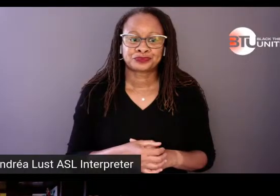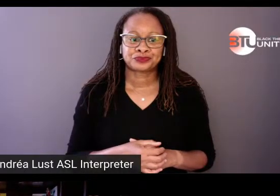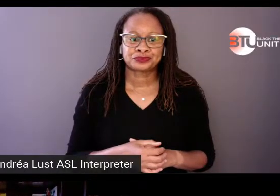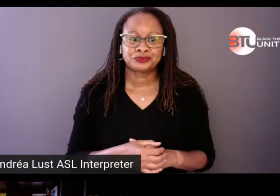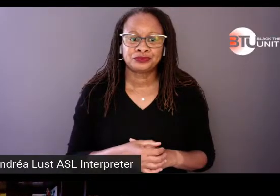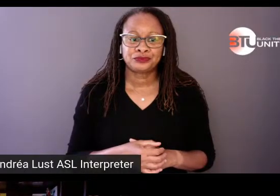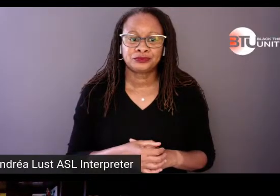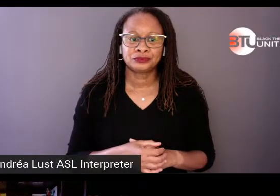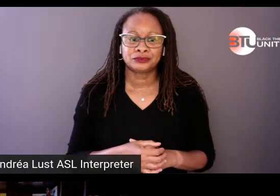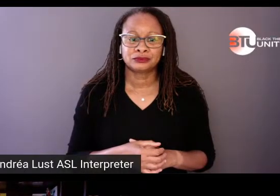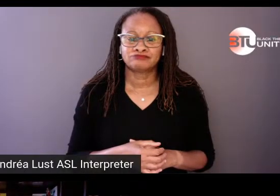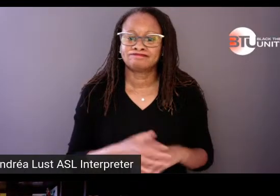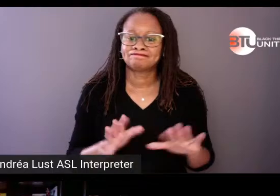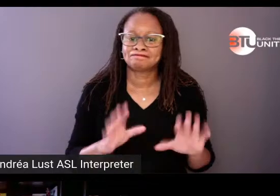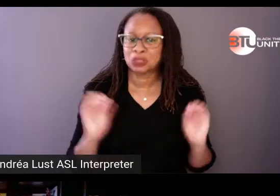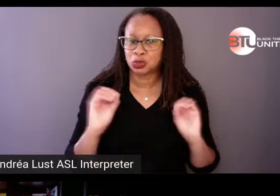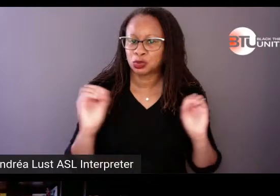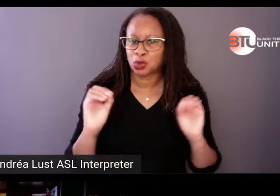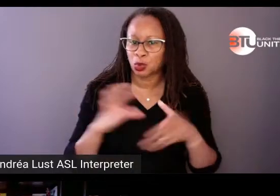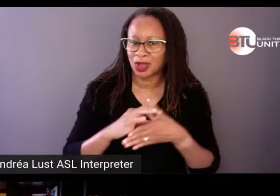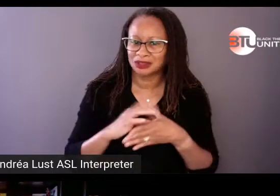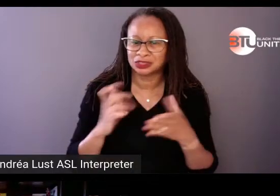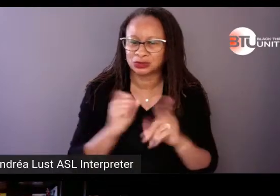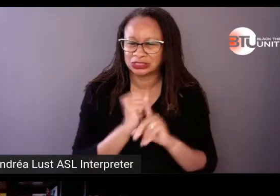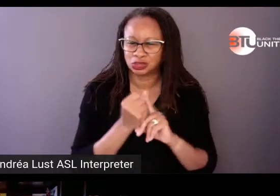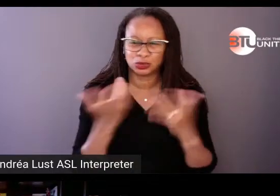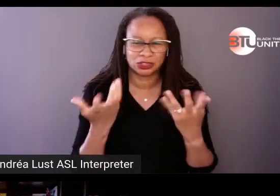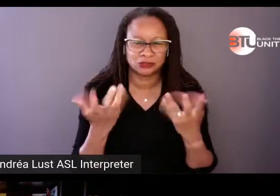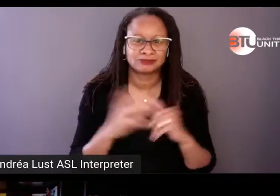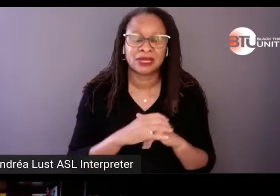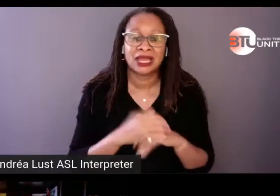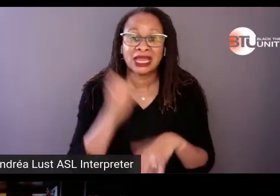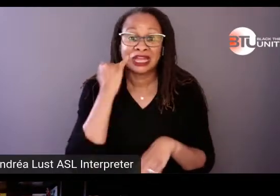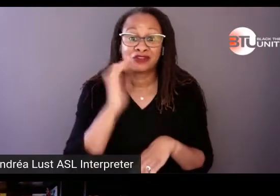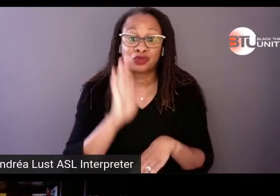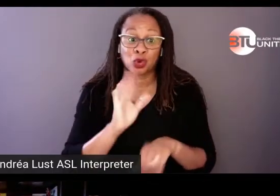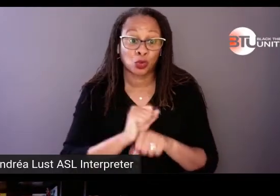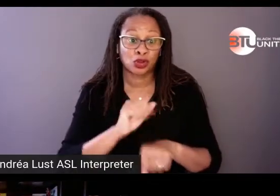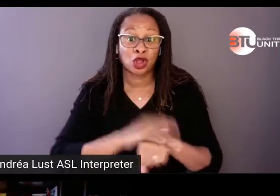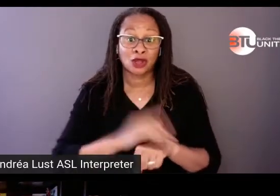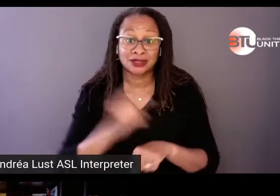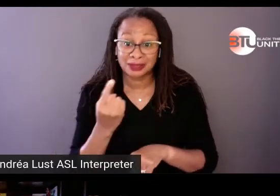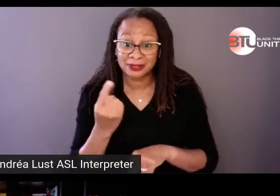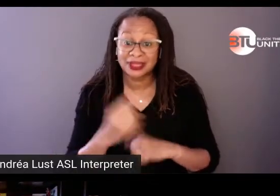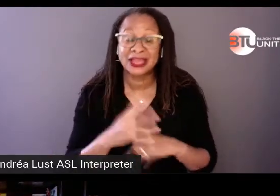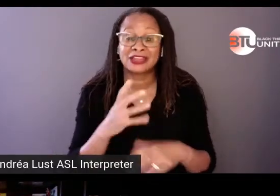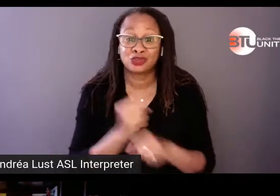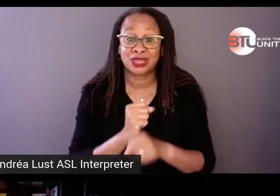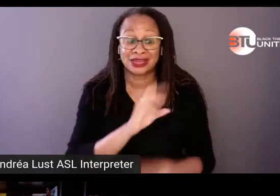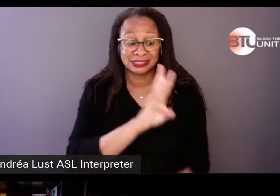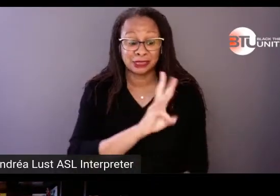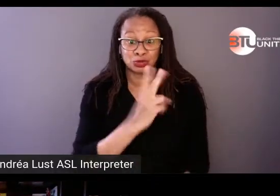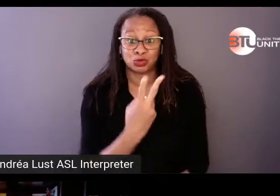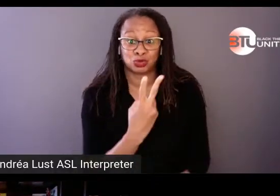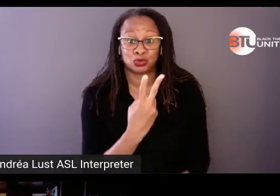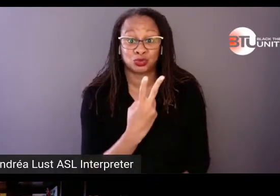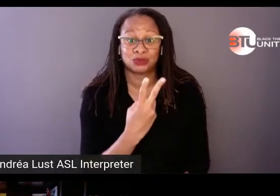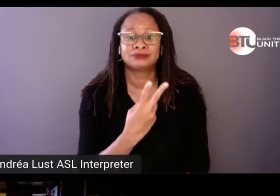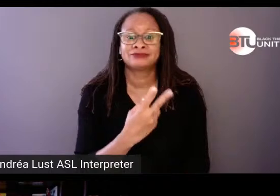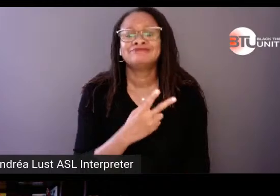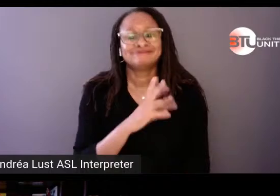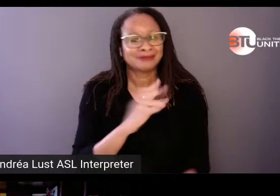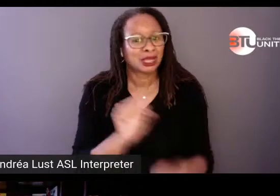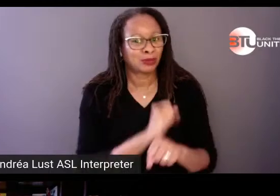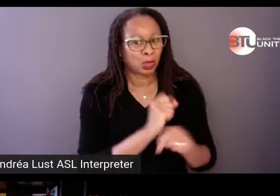you didn't say the context. If you are working on something and you get a W-2, you're definitely